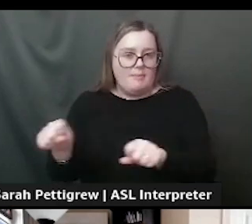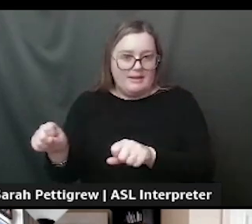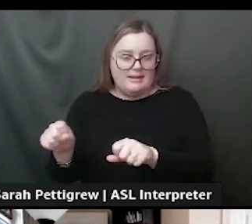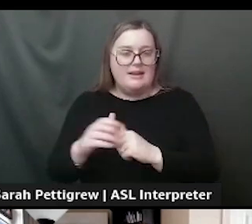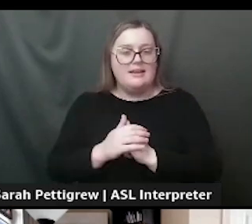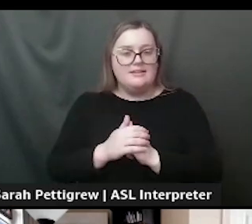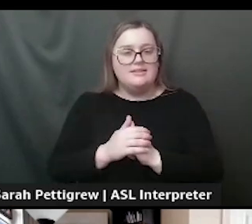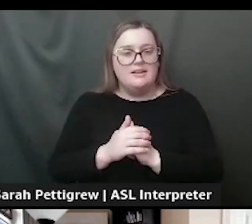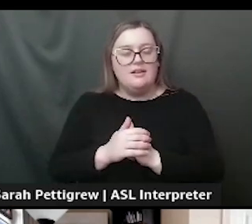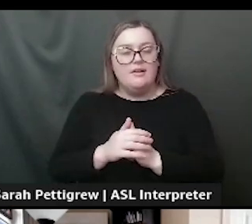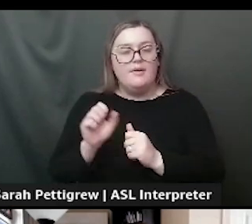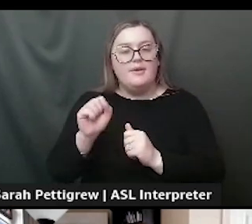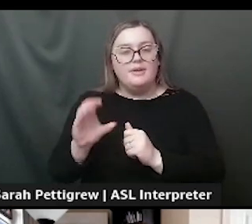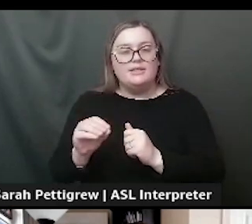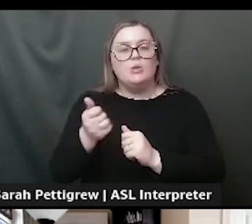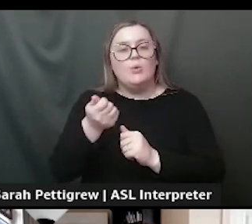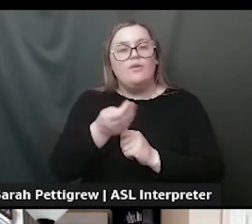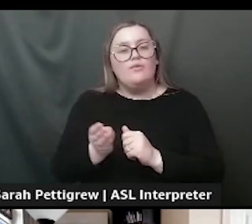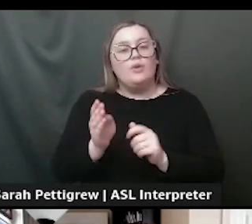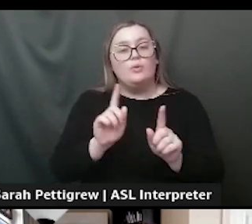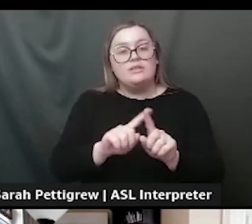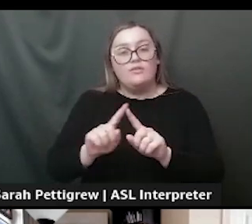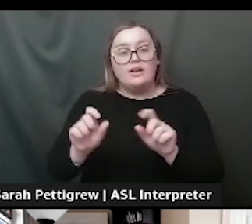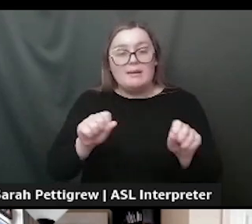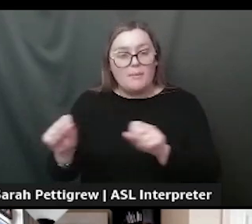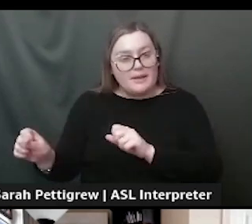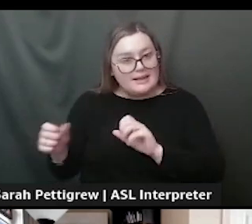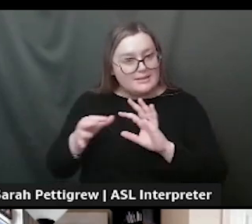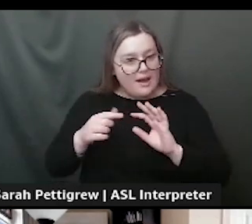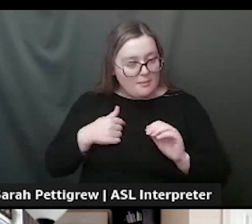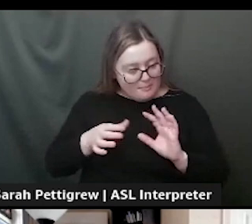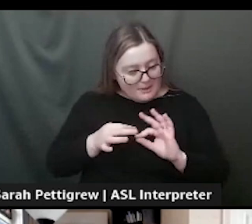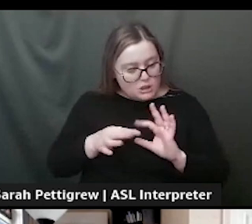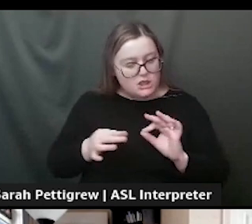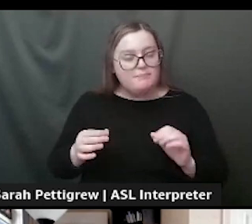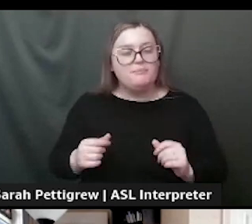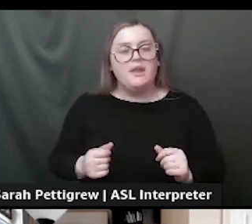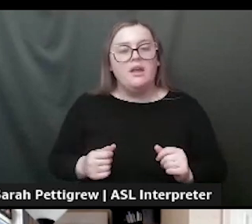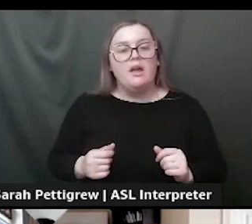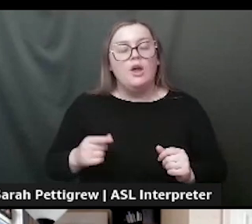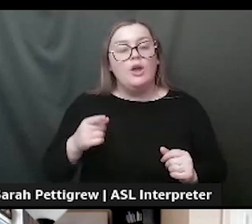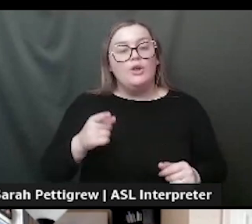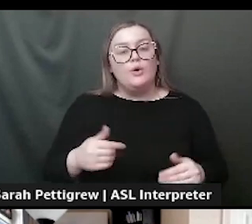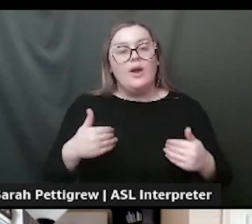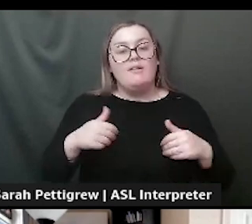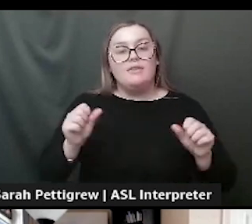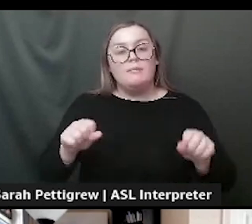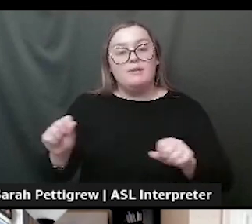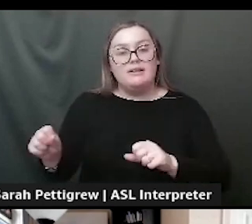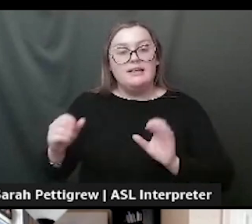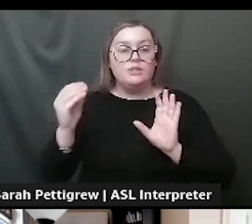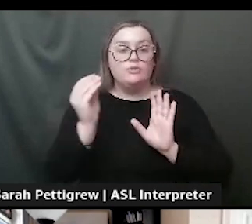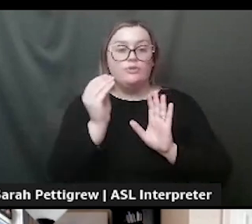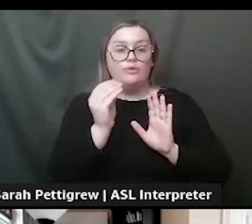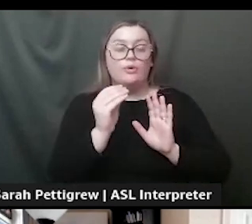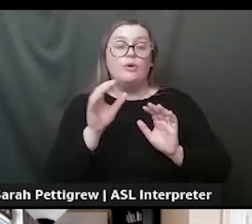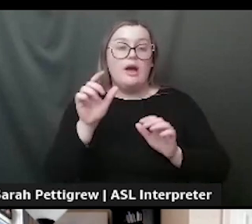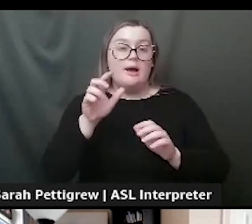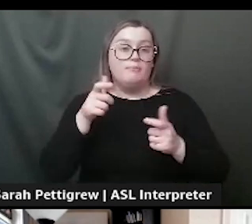So a couple of capabilities I'll call out is you have ability to log to CloudWatch